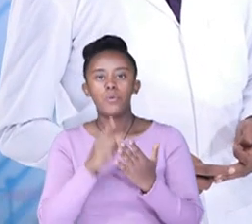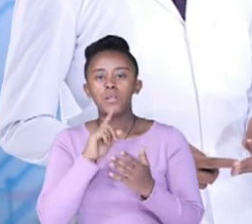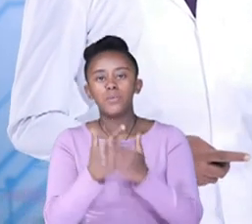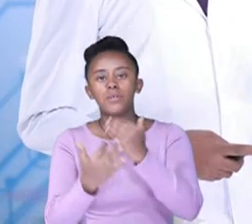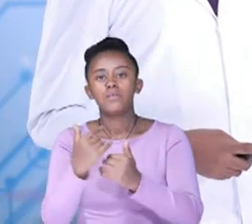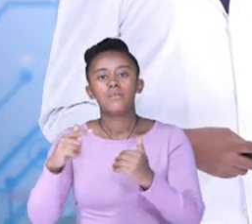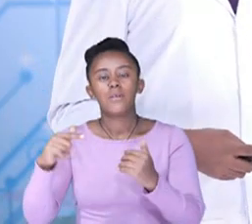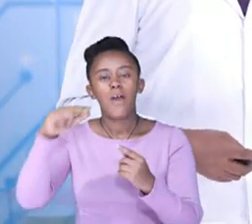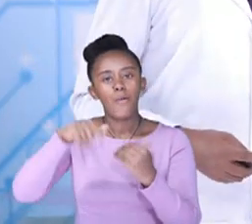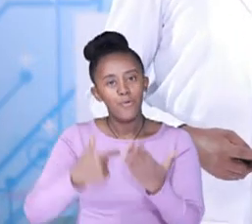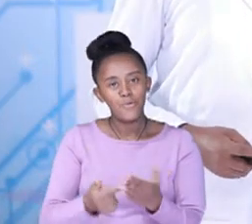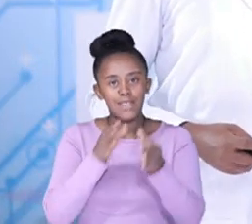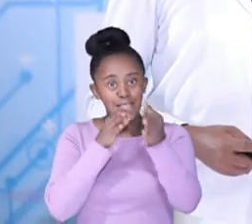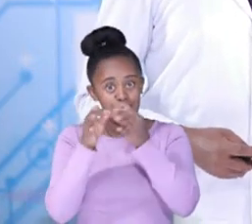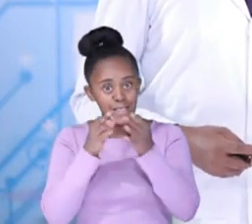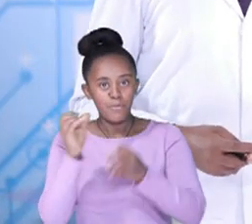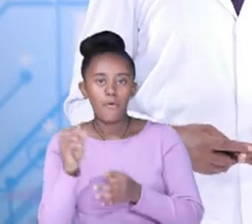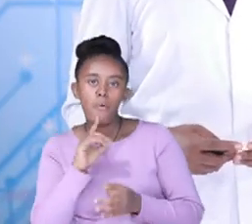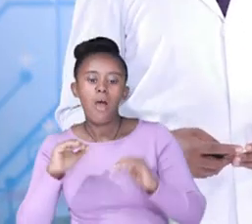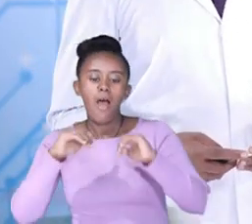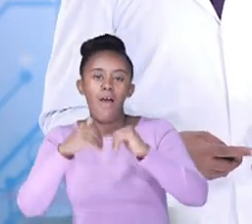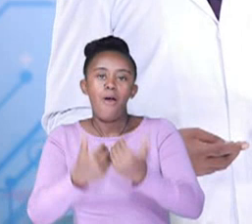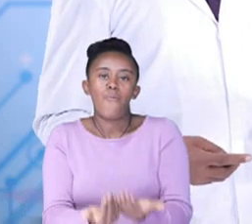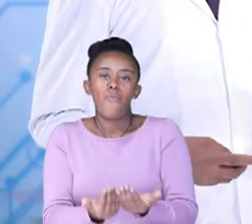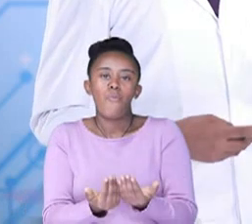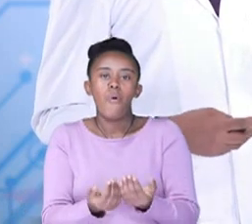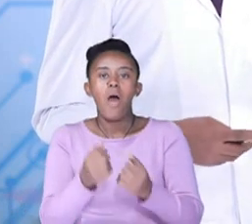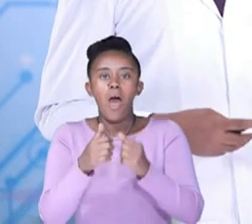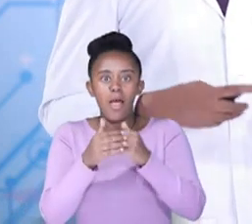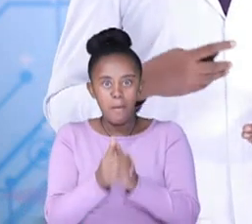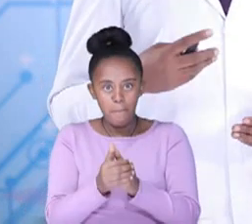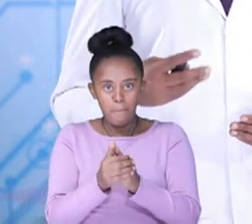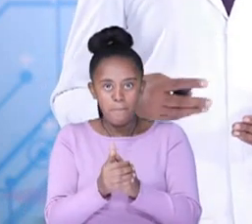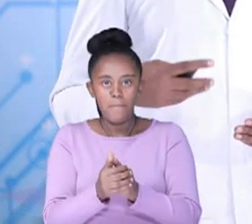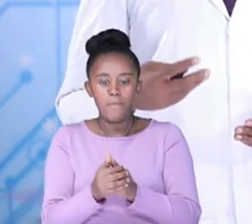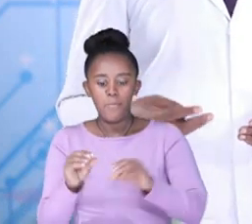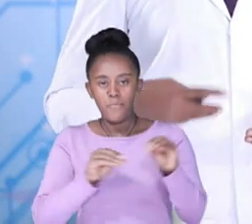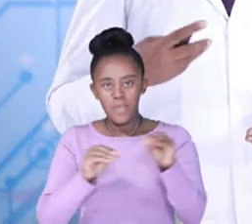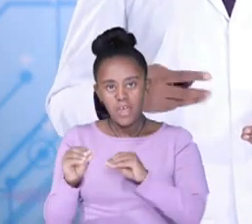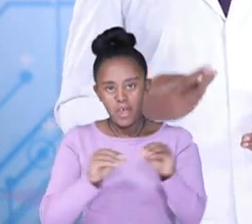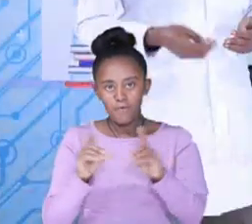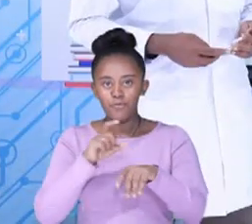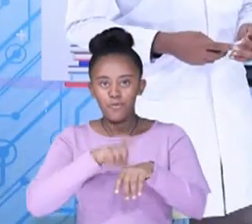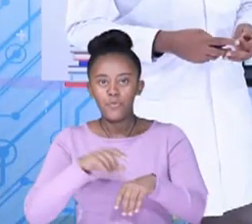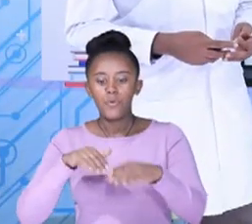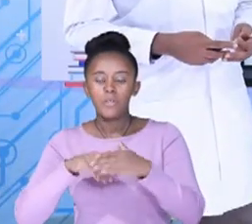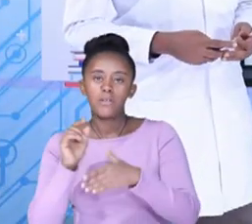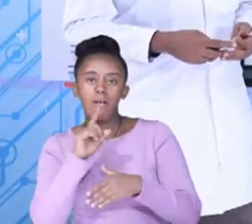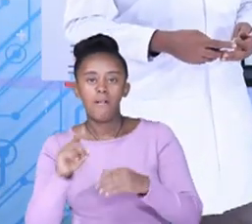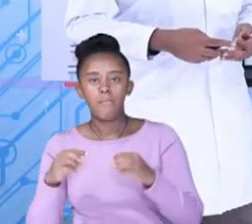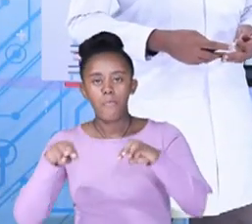about the description of how atoms behave due to the external magnetic